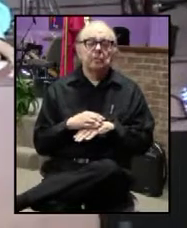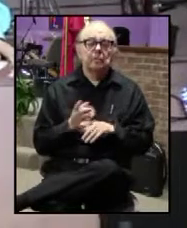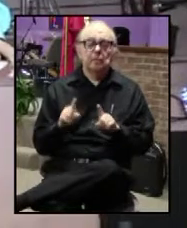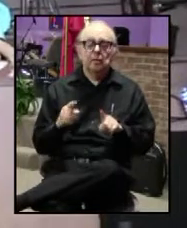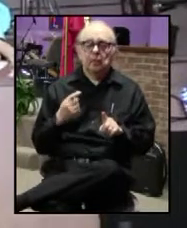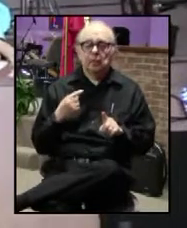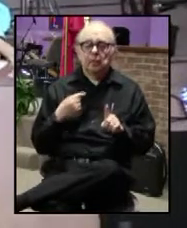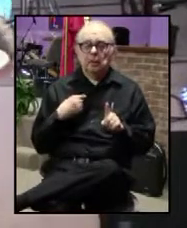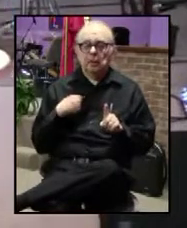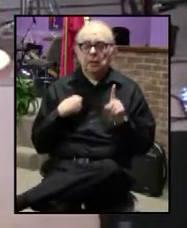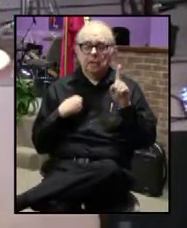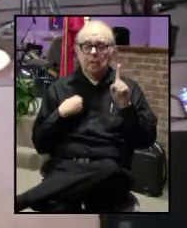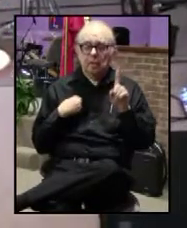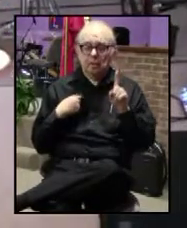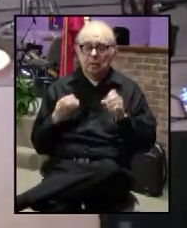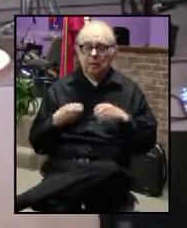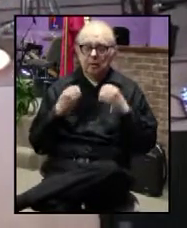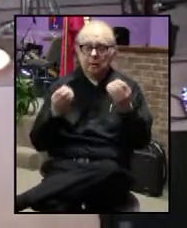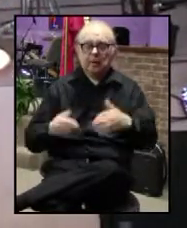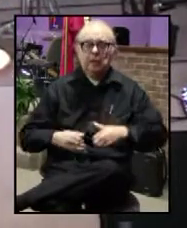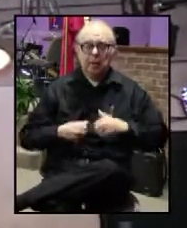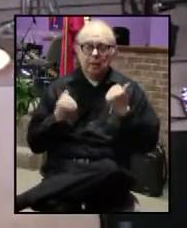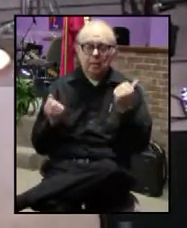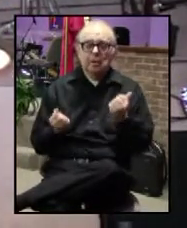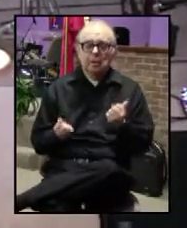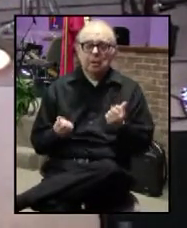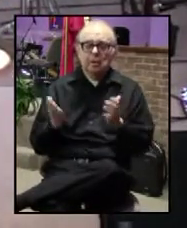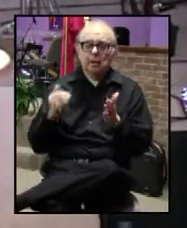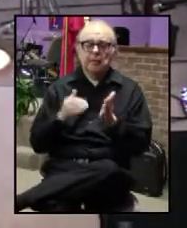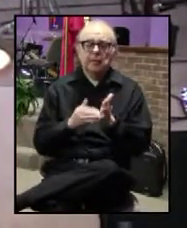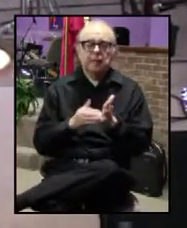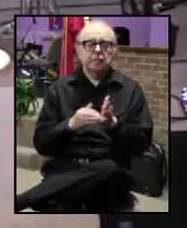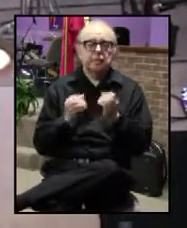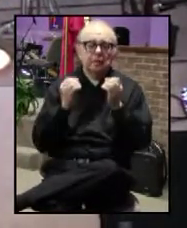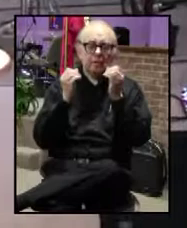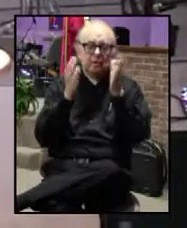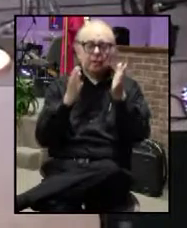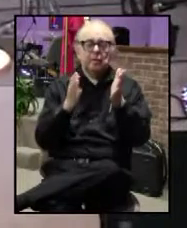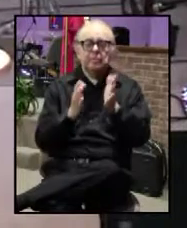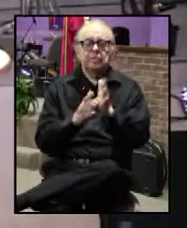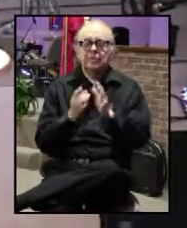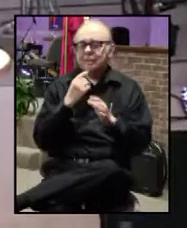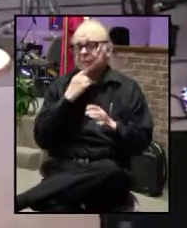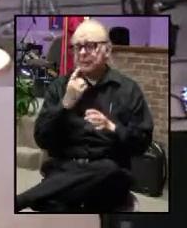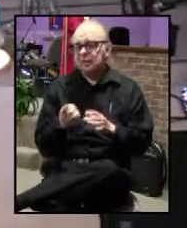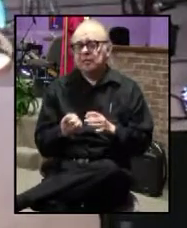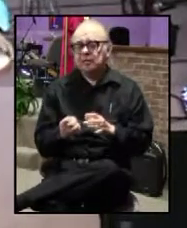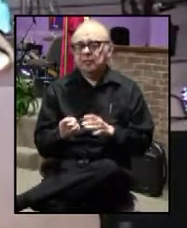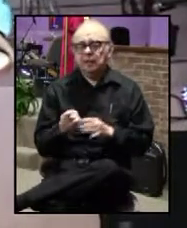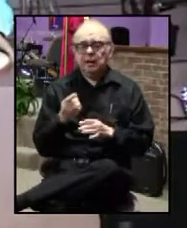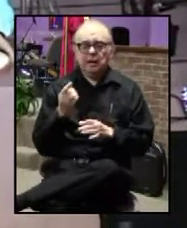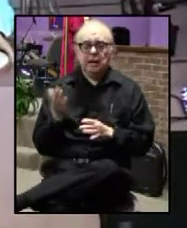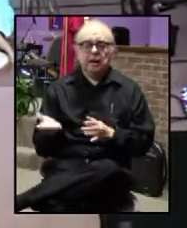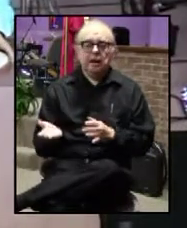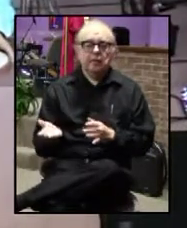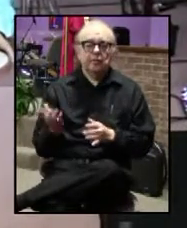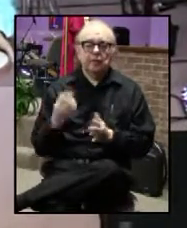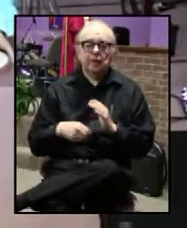When I presented my sacrifice back to the Father, Jesus said, here's what the Father